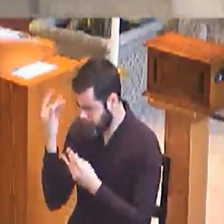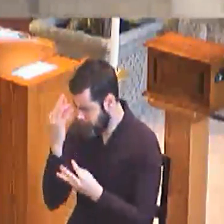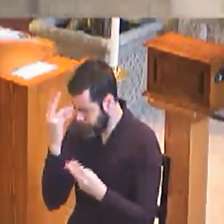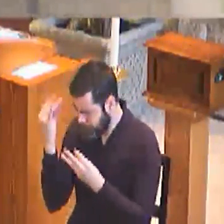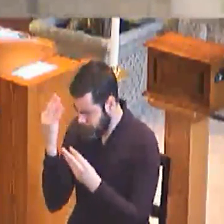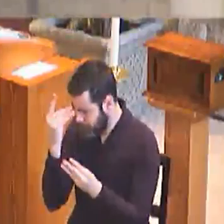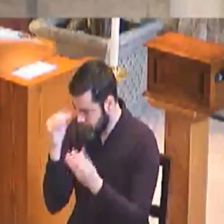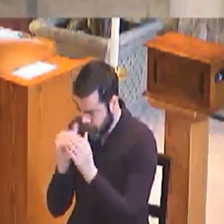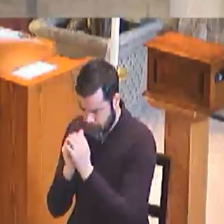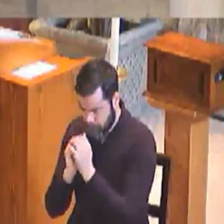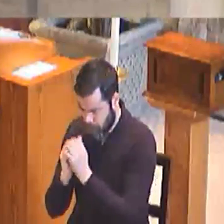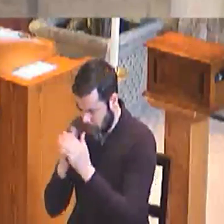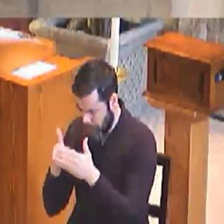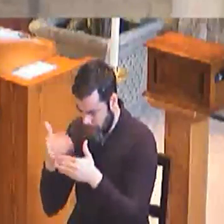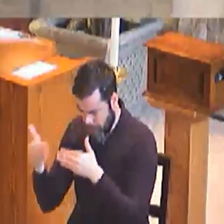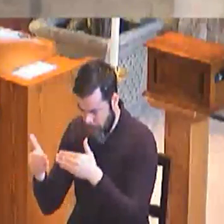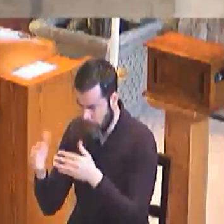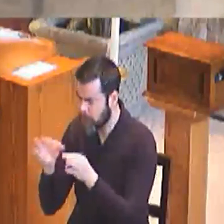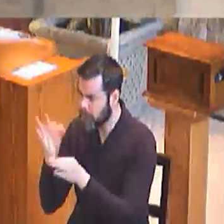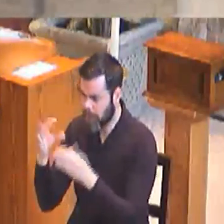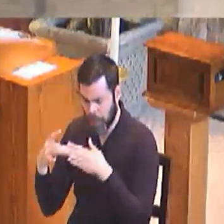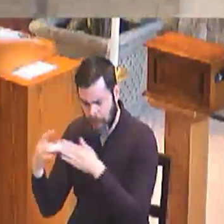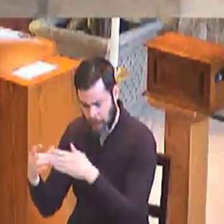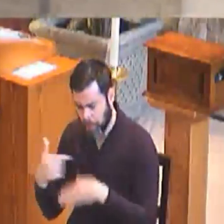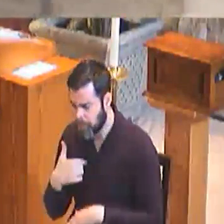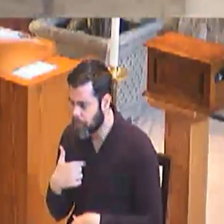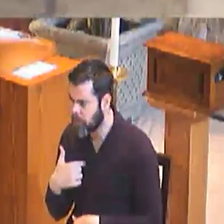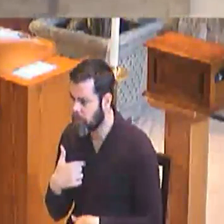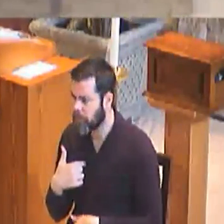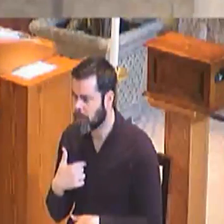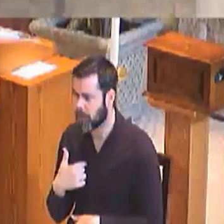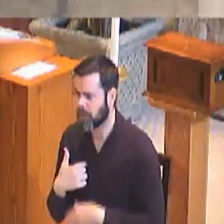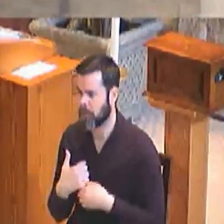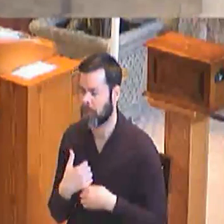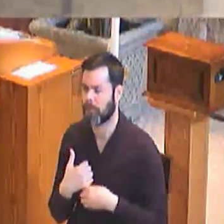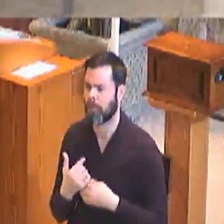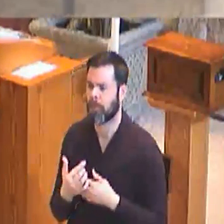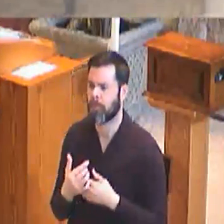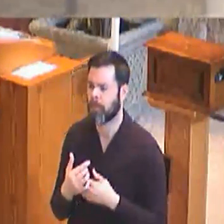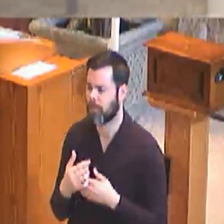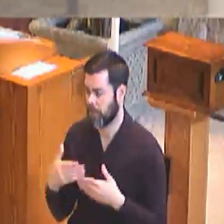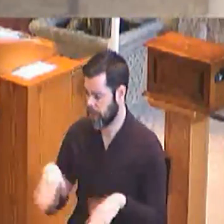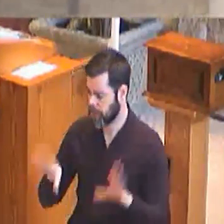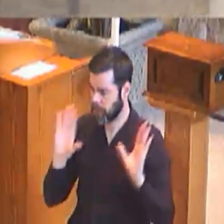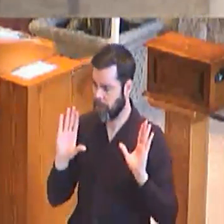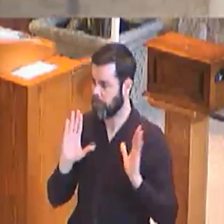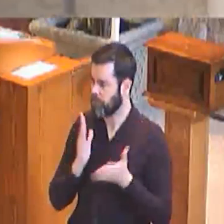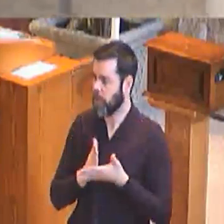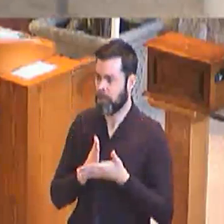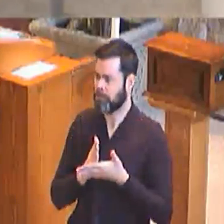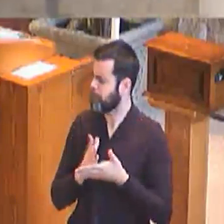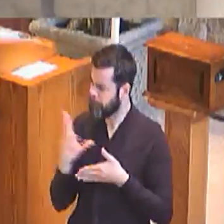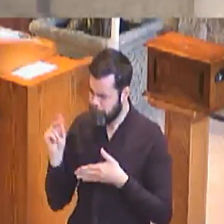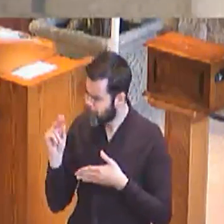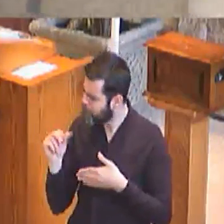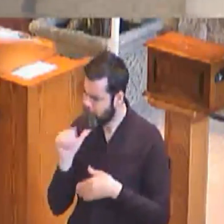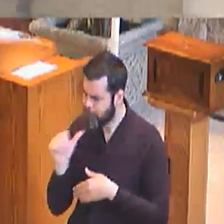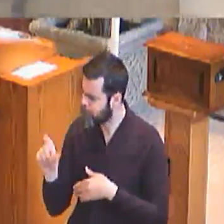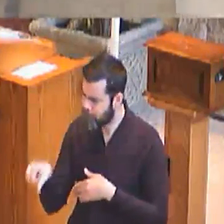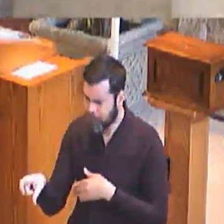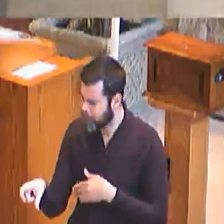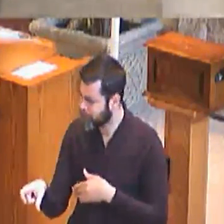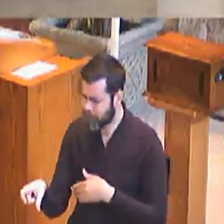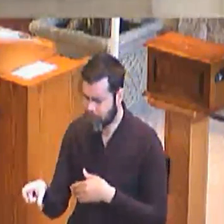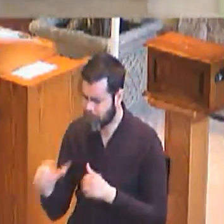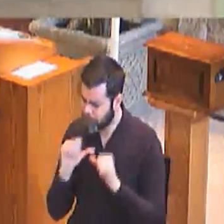and allow Spirit to guide us. We don't have to give up. We don't have to give